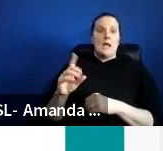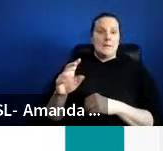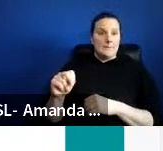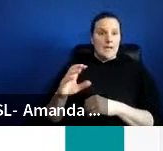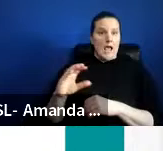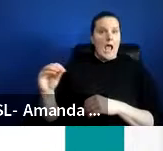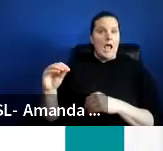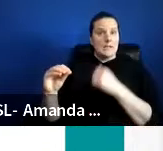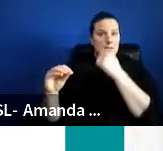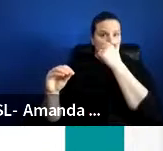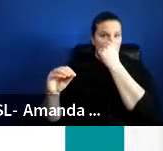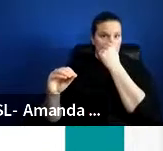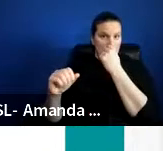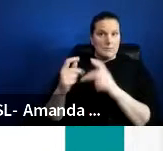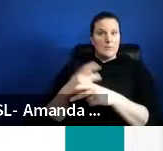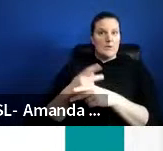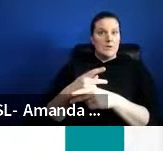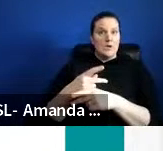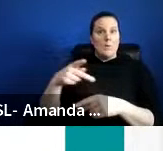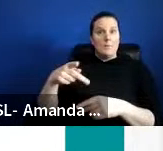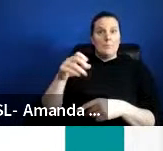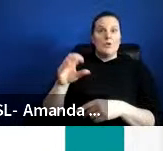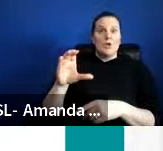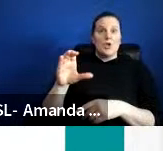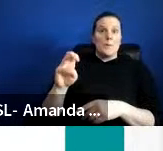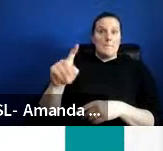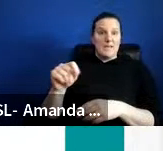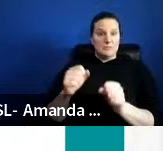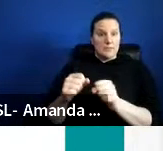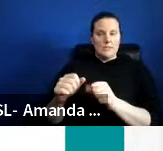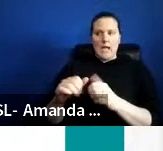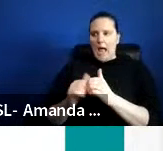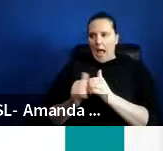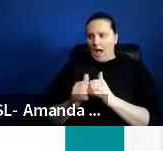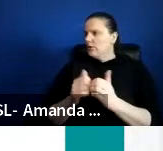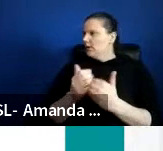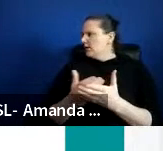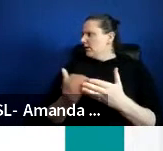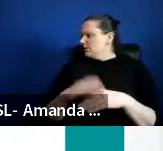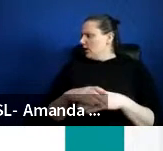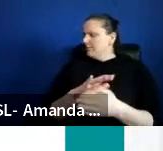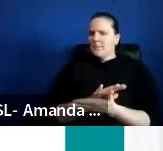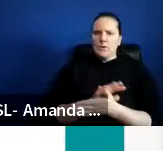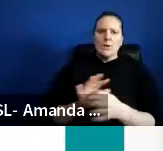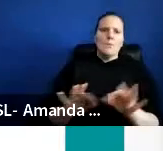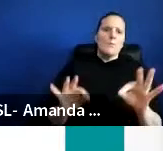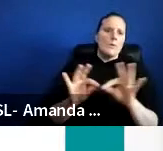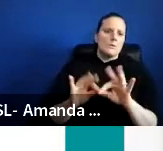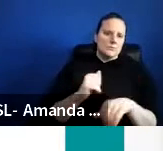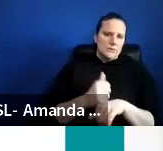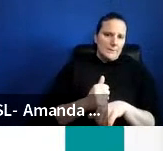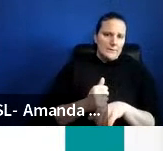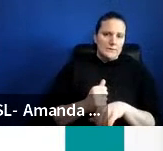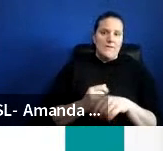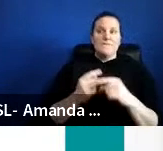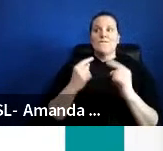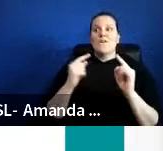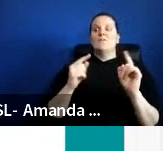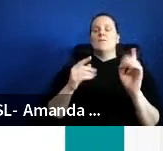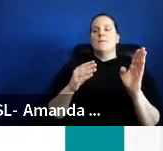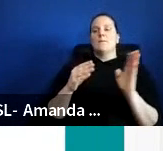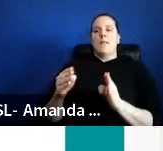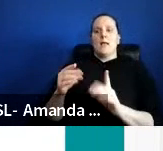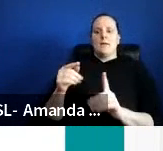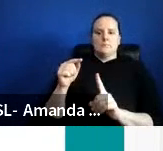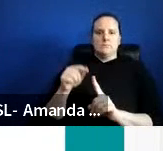really the how of agreements and things that are put on paper. It's important to establish and effectively plan for the